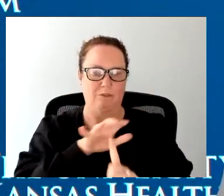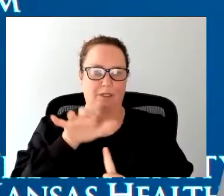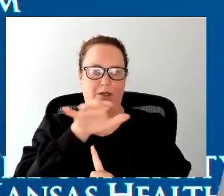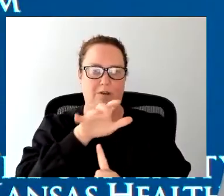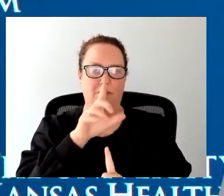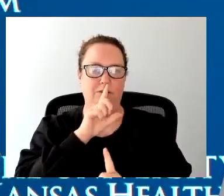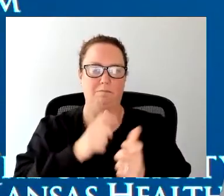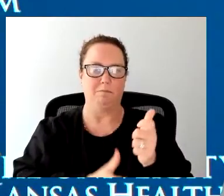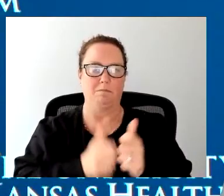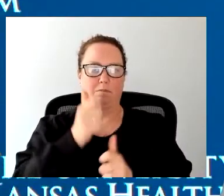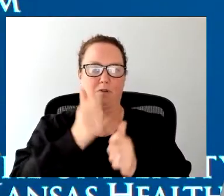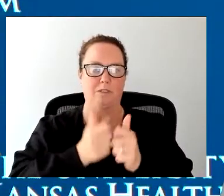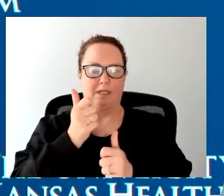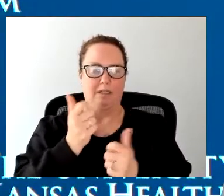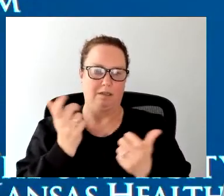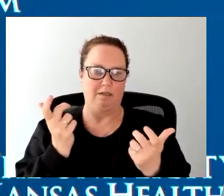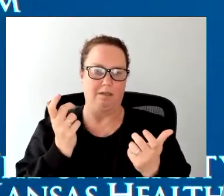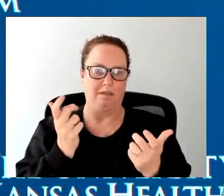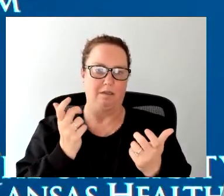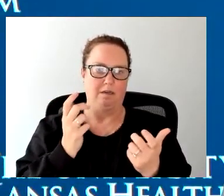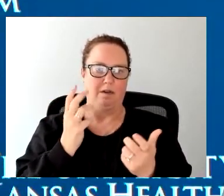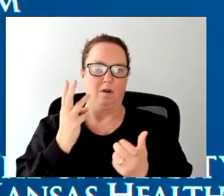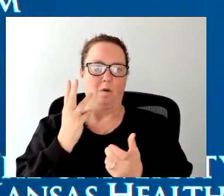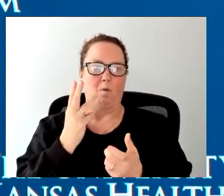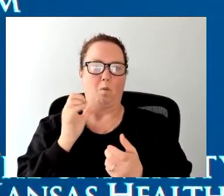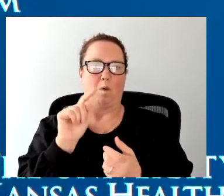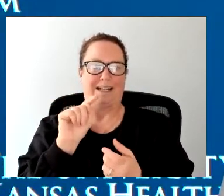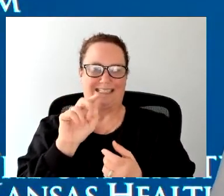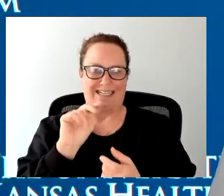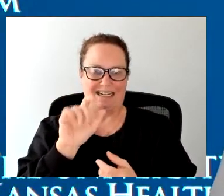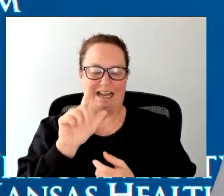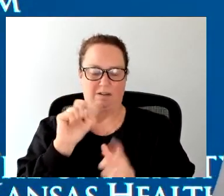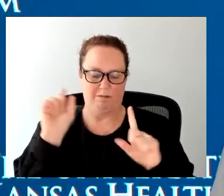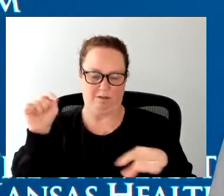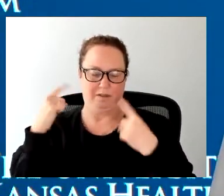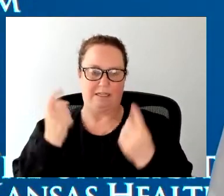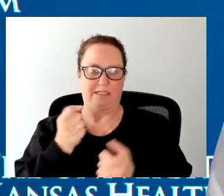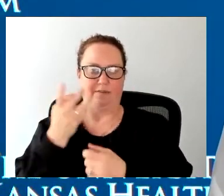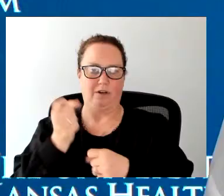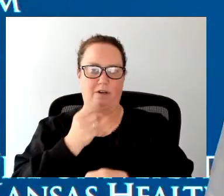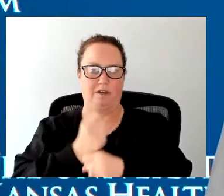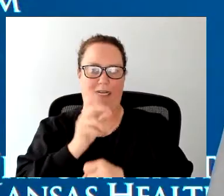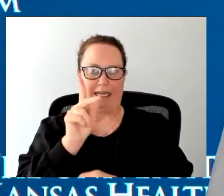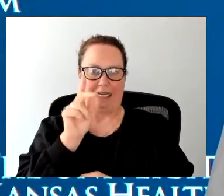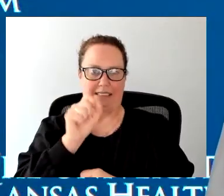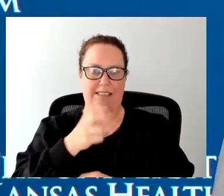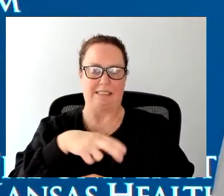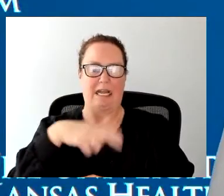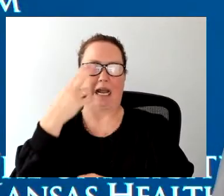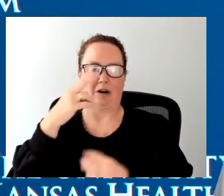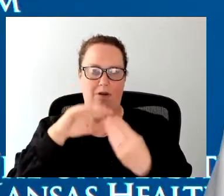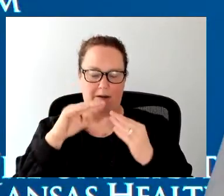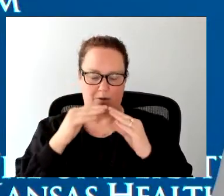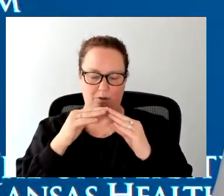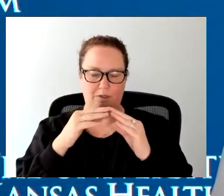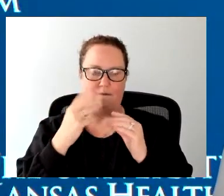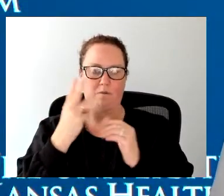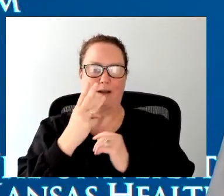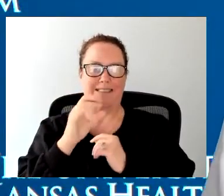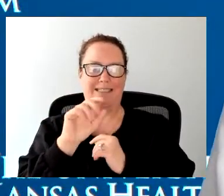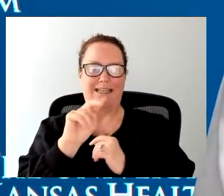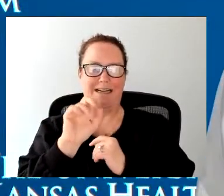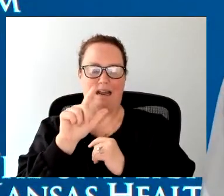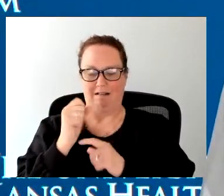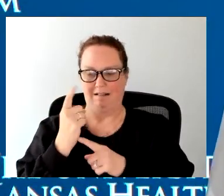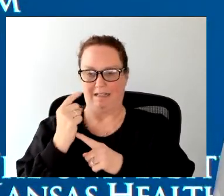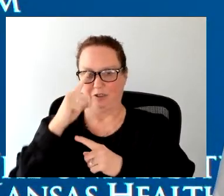mostly going to be West Nile virus. We know that the past couple years, Kansas has had higher increases of the disease. Last summer was a